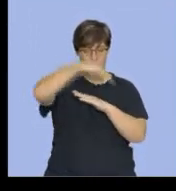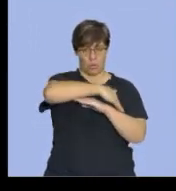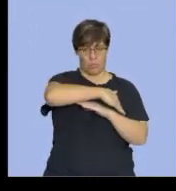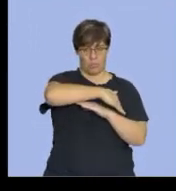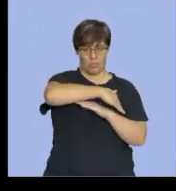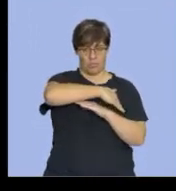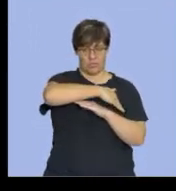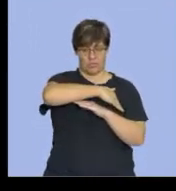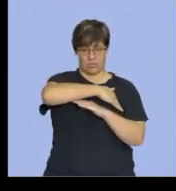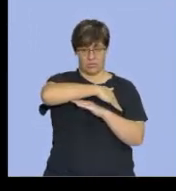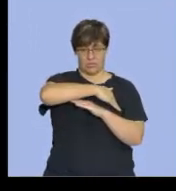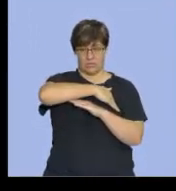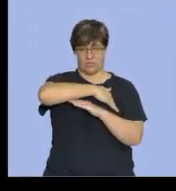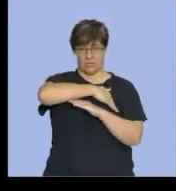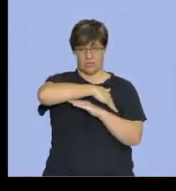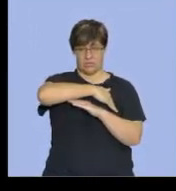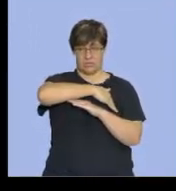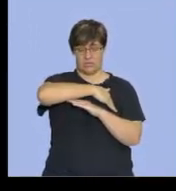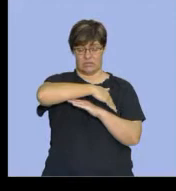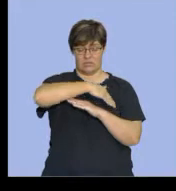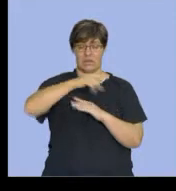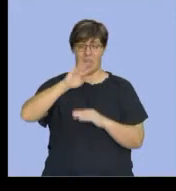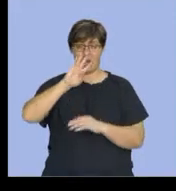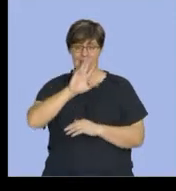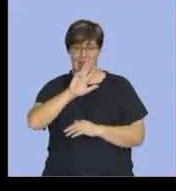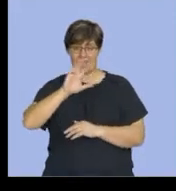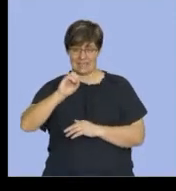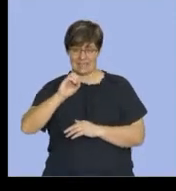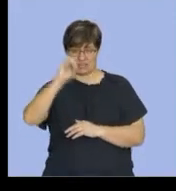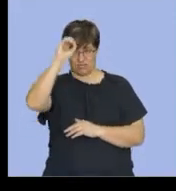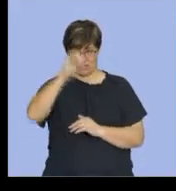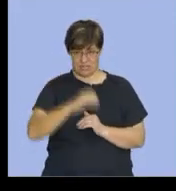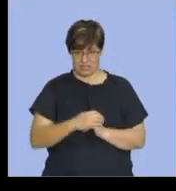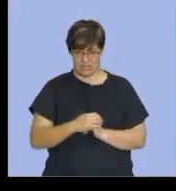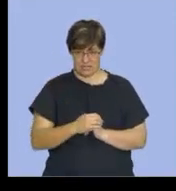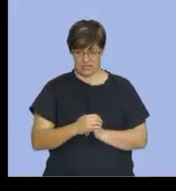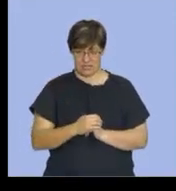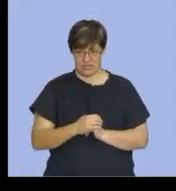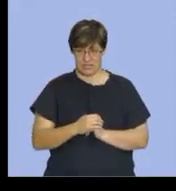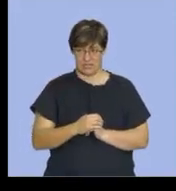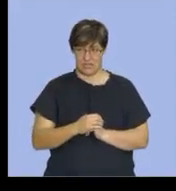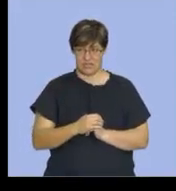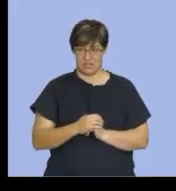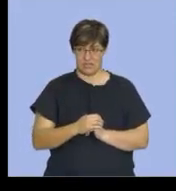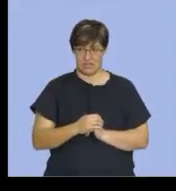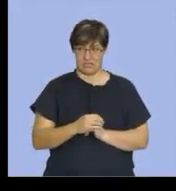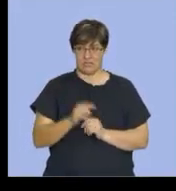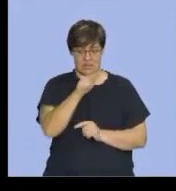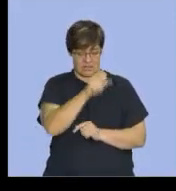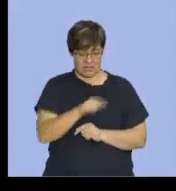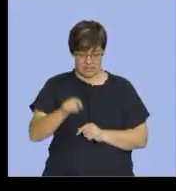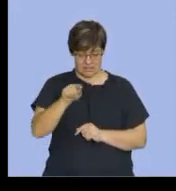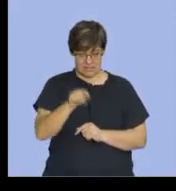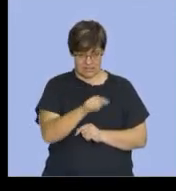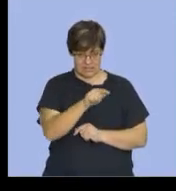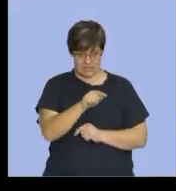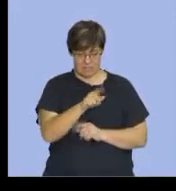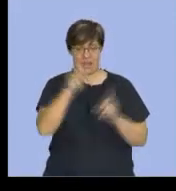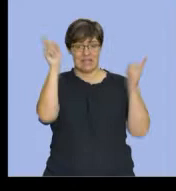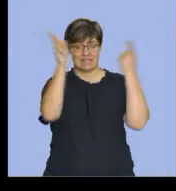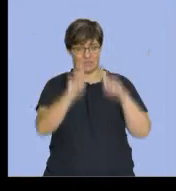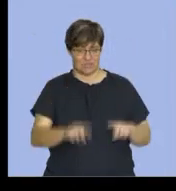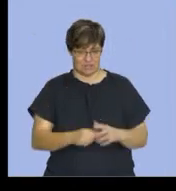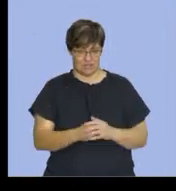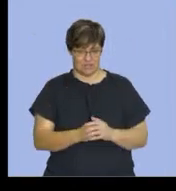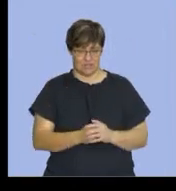slope. Okay? It's at a right angle to the slope. This angle, this is what makes this so special.